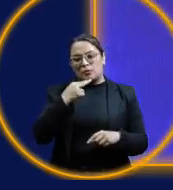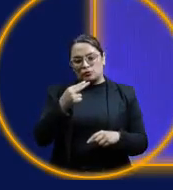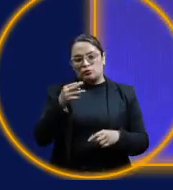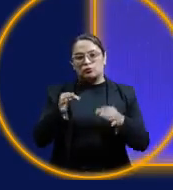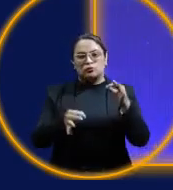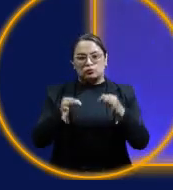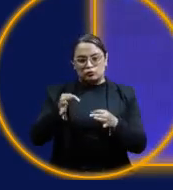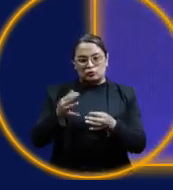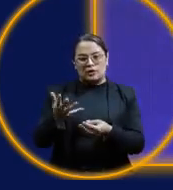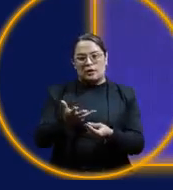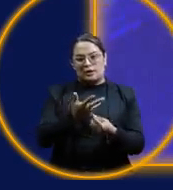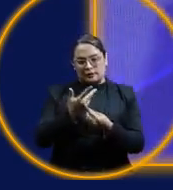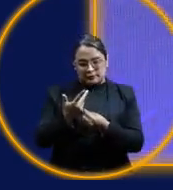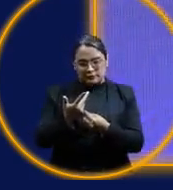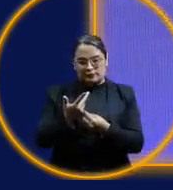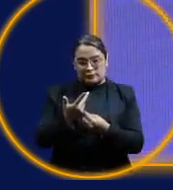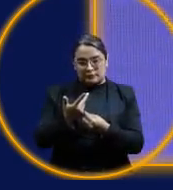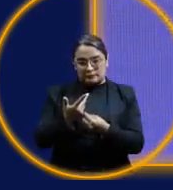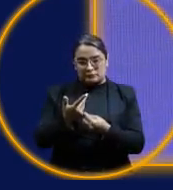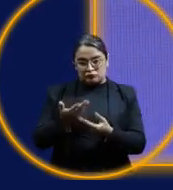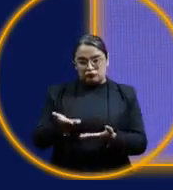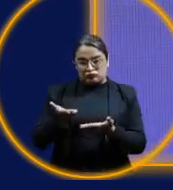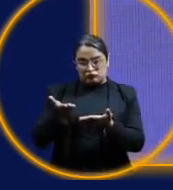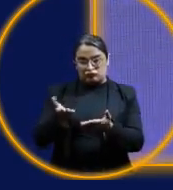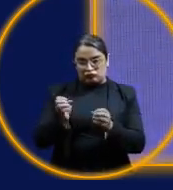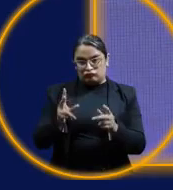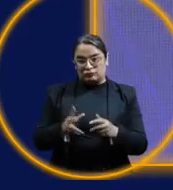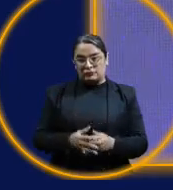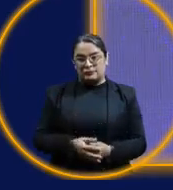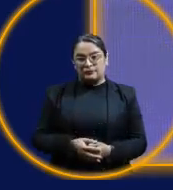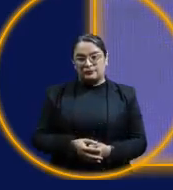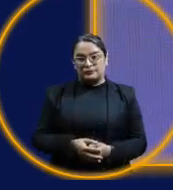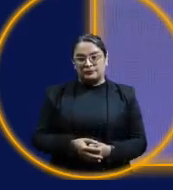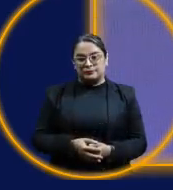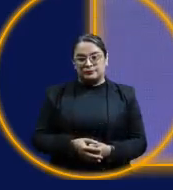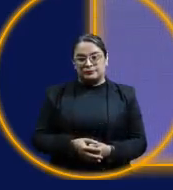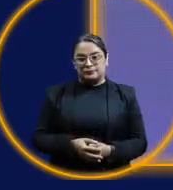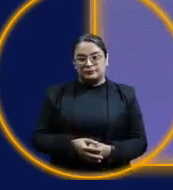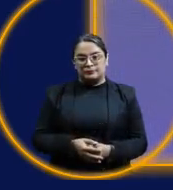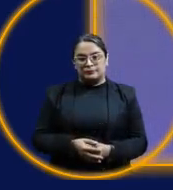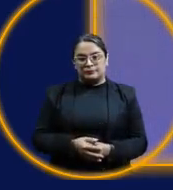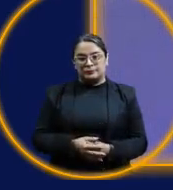for the social Justice through Art Leave You with them Thank you very